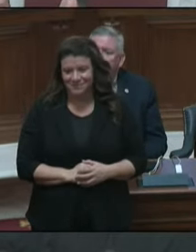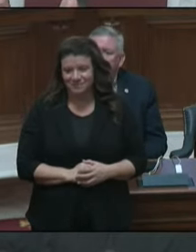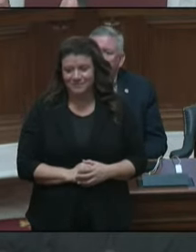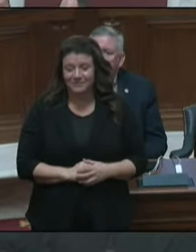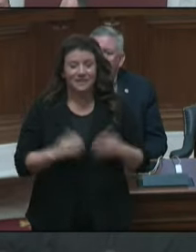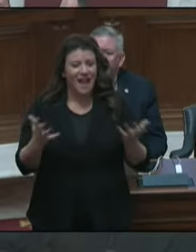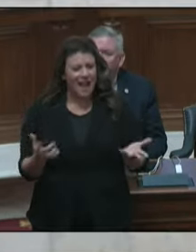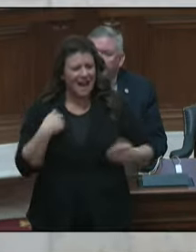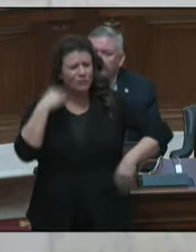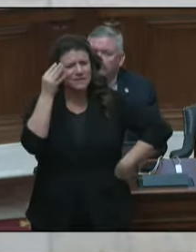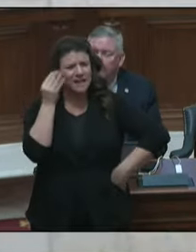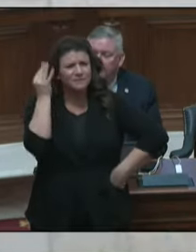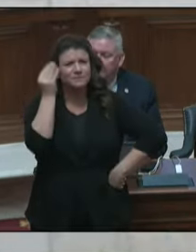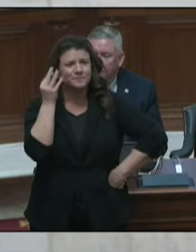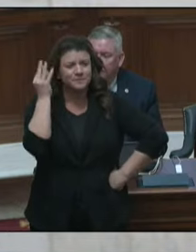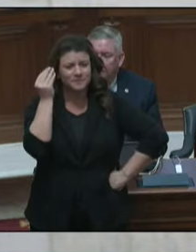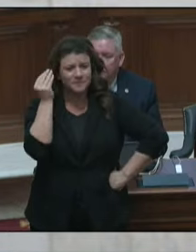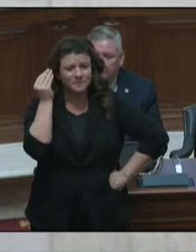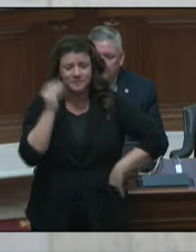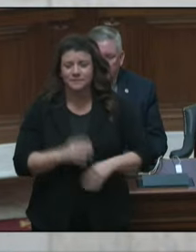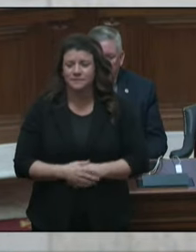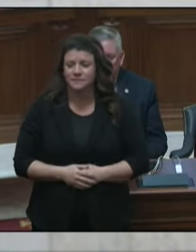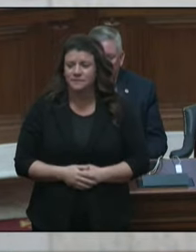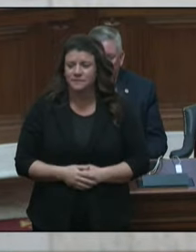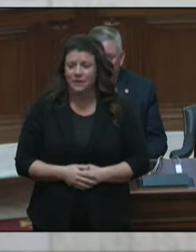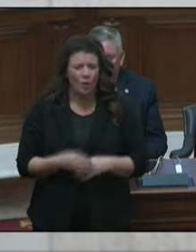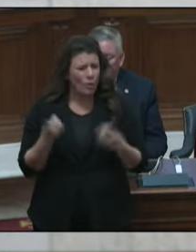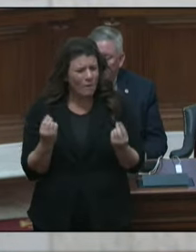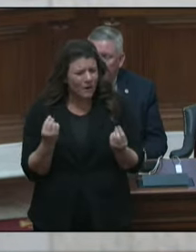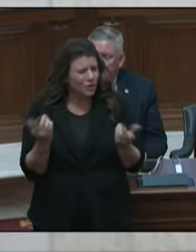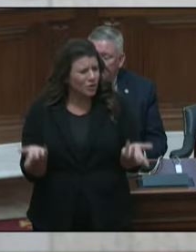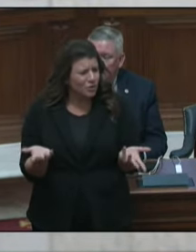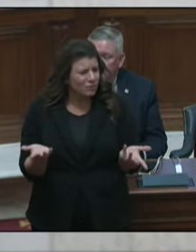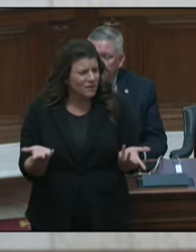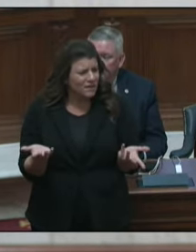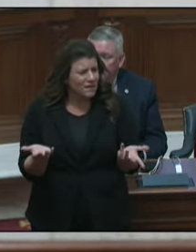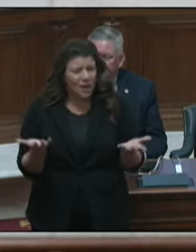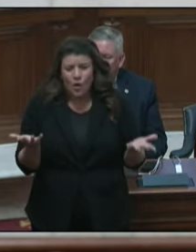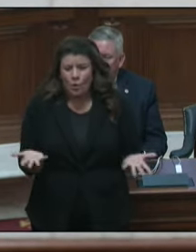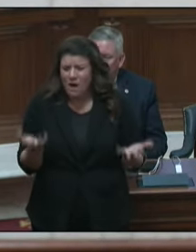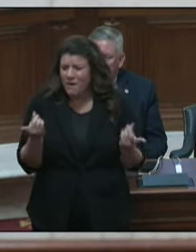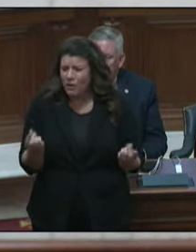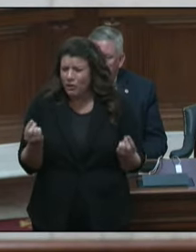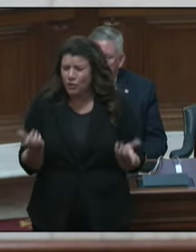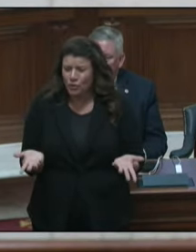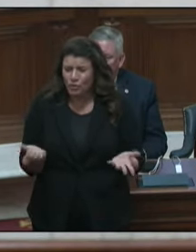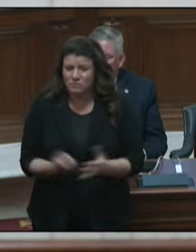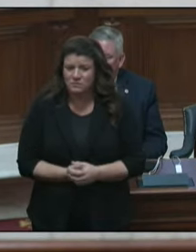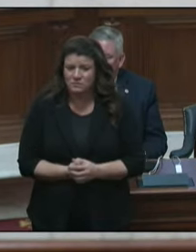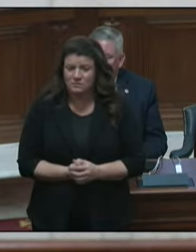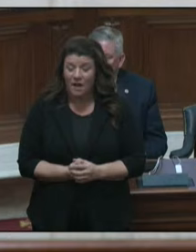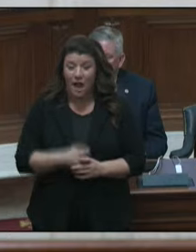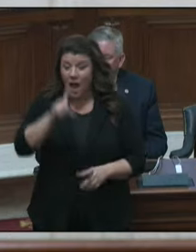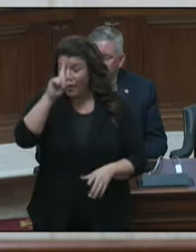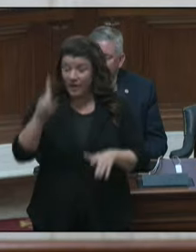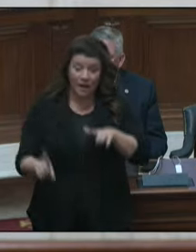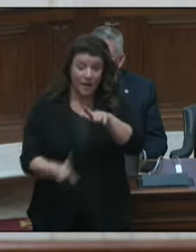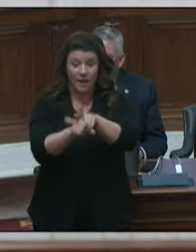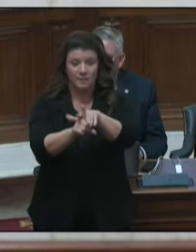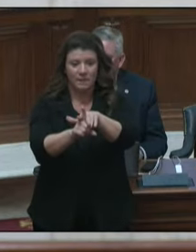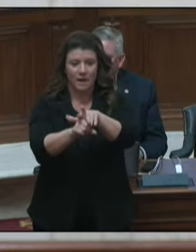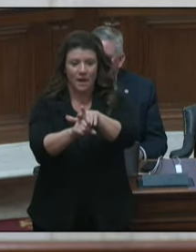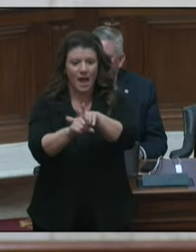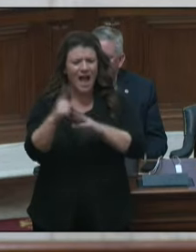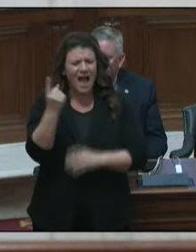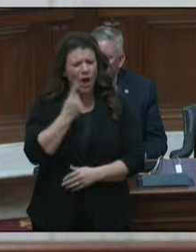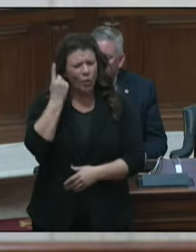And I thought, what are we going to do? What in the world are we going to do? And then it just hit me. I said, wonder what it